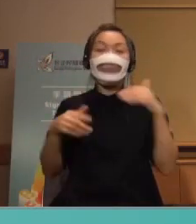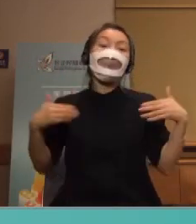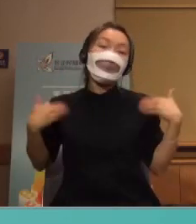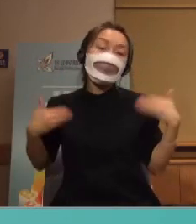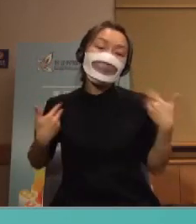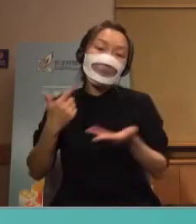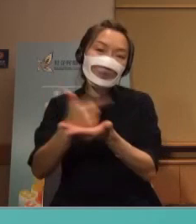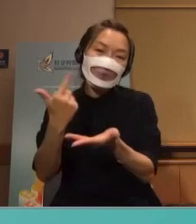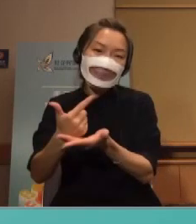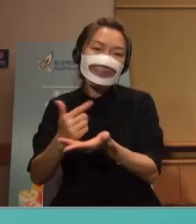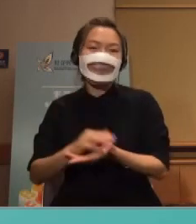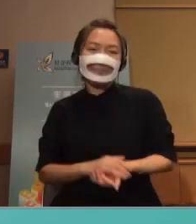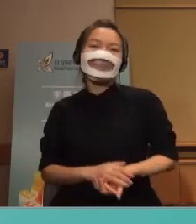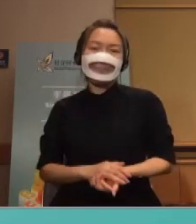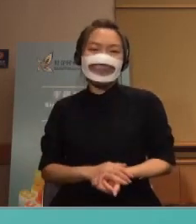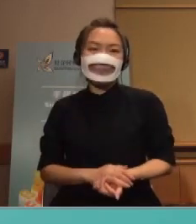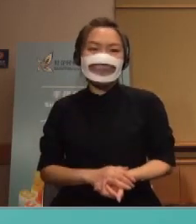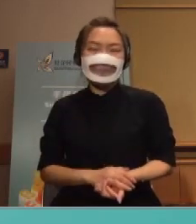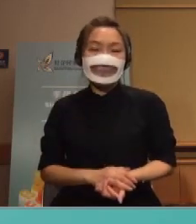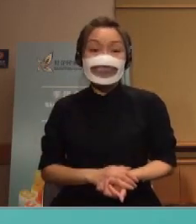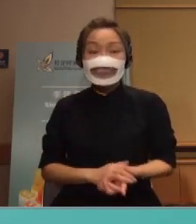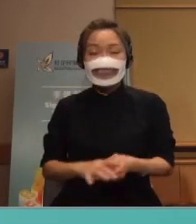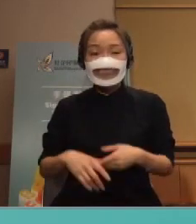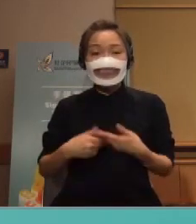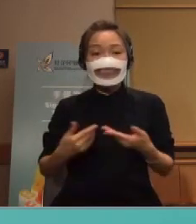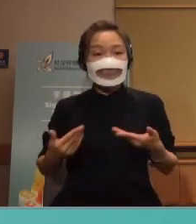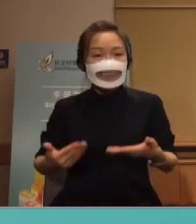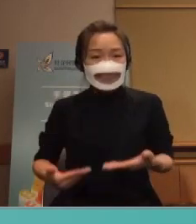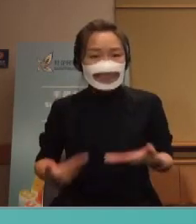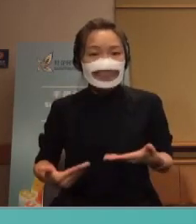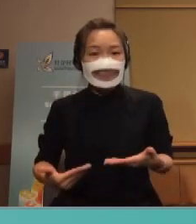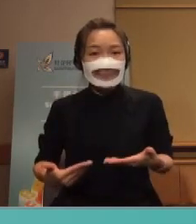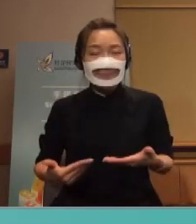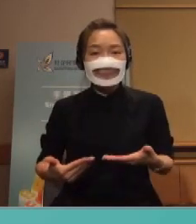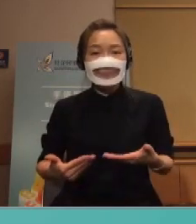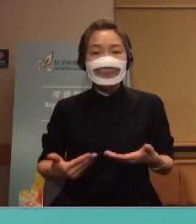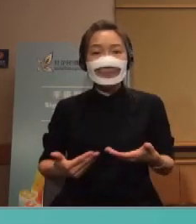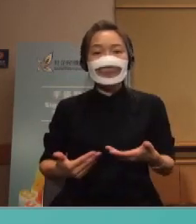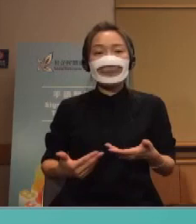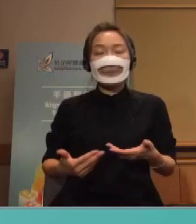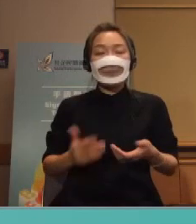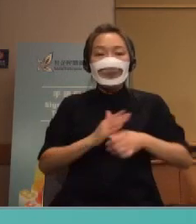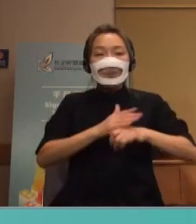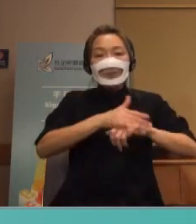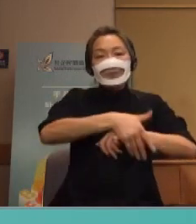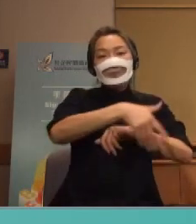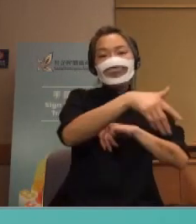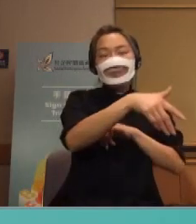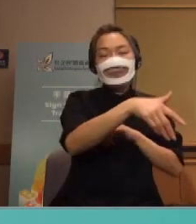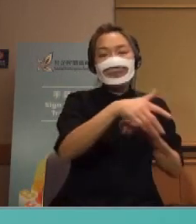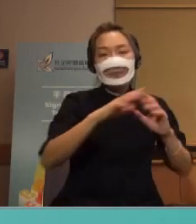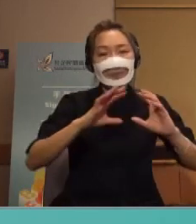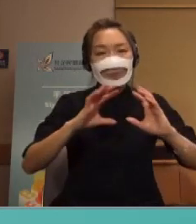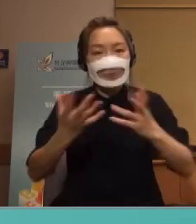sense anymore. Royalty is gone. What can we do as a community? How can we do as an NFT? So for specific Hong Kong holders,